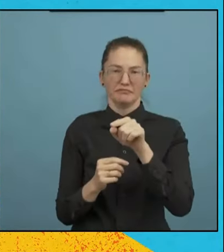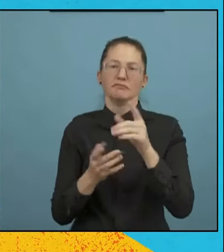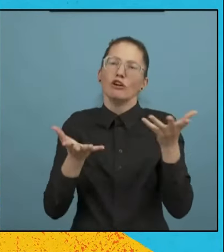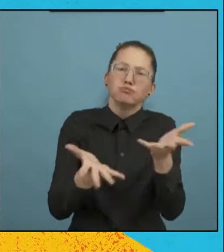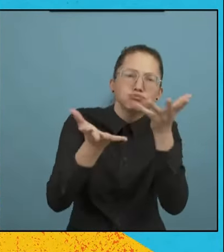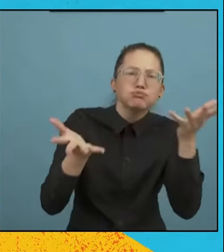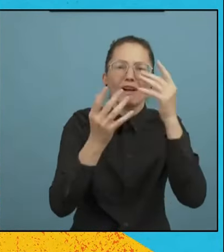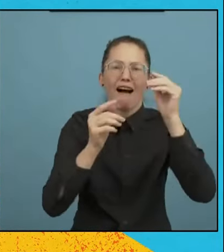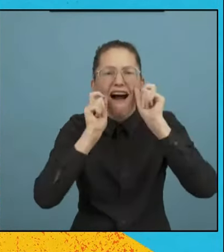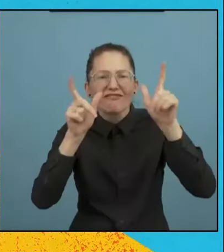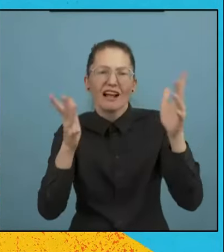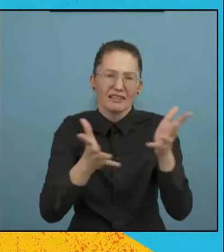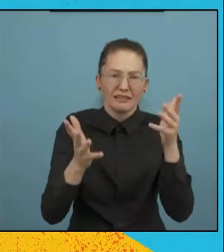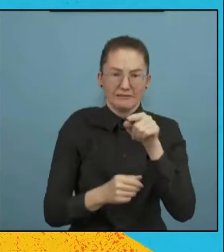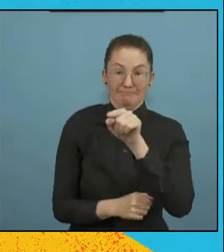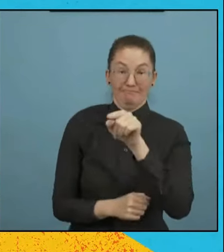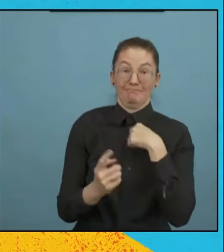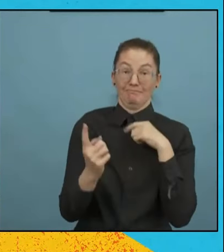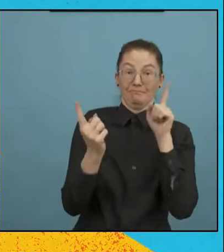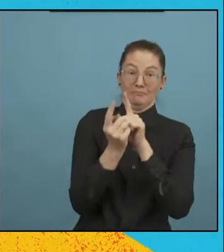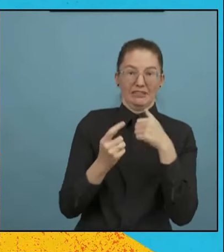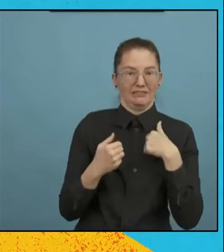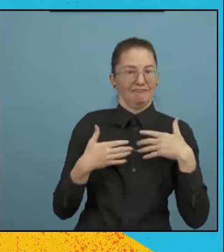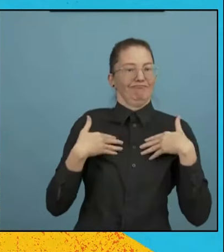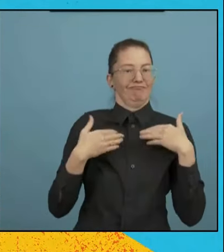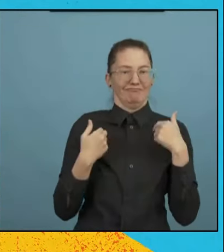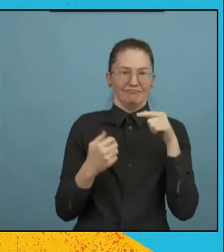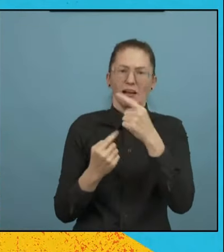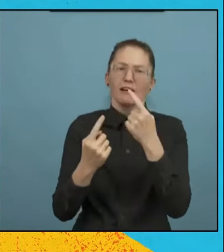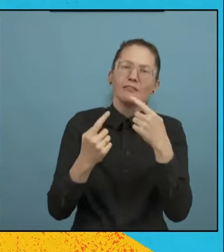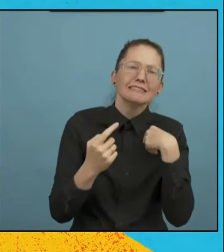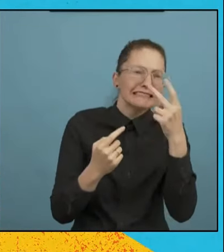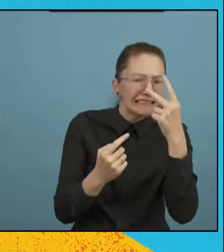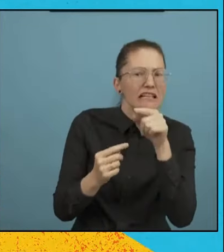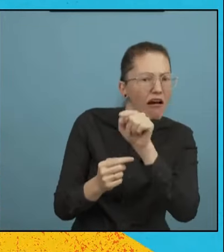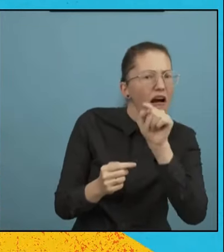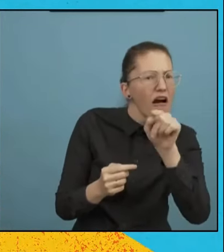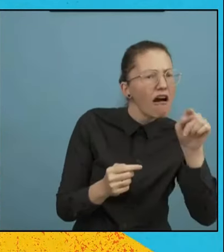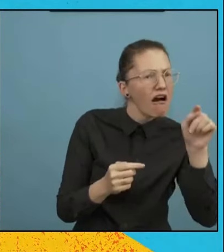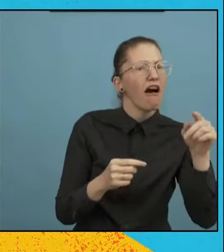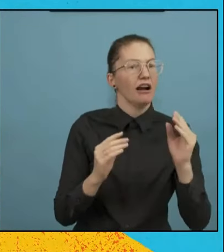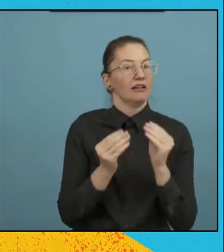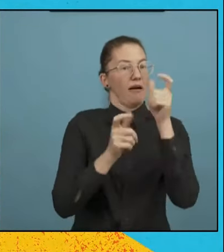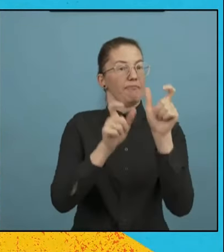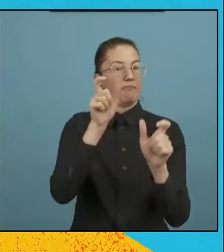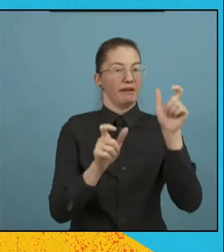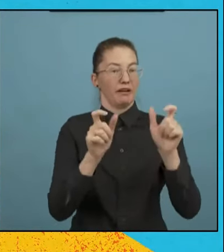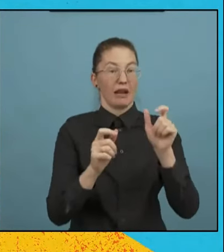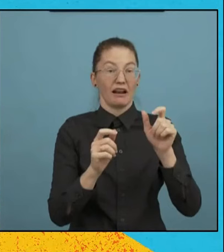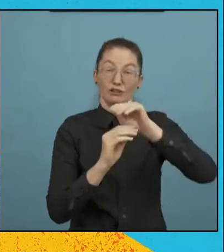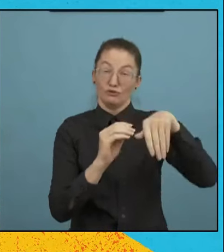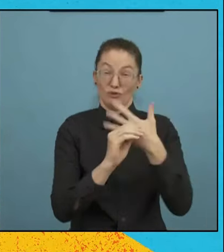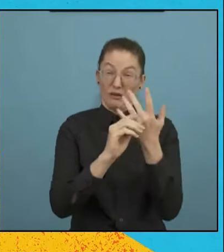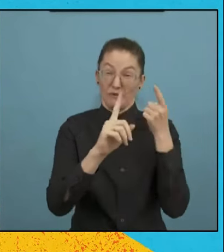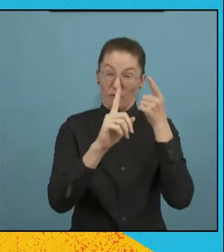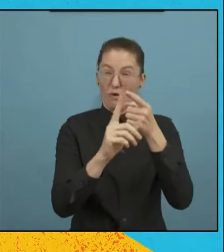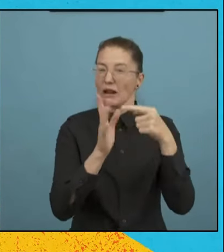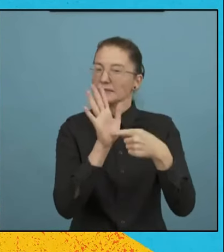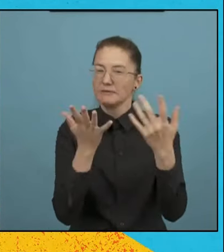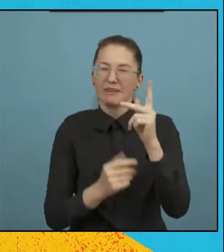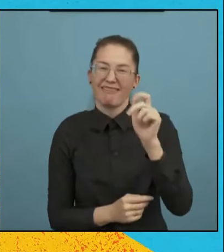Sally who traveled to rural regions in Yemen to conduct examinations, treat infected cases, and conduct health education